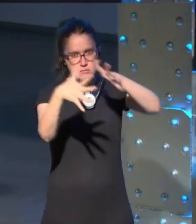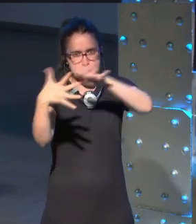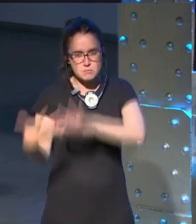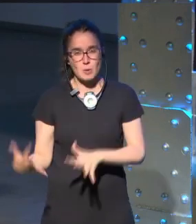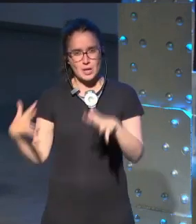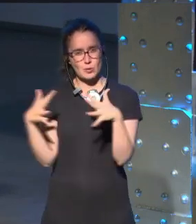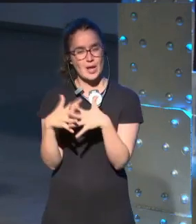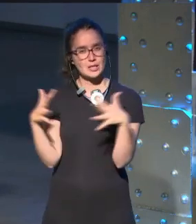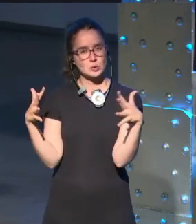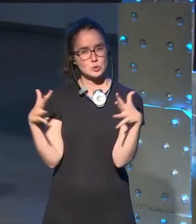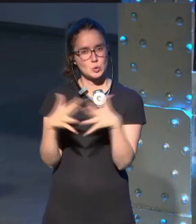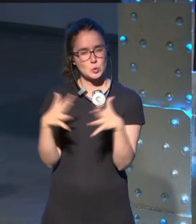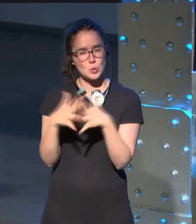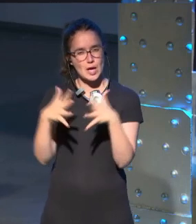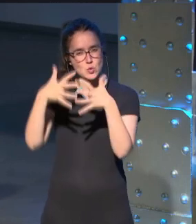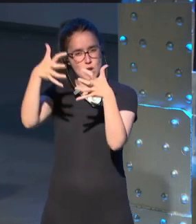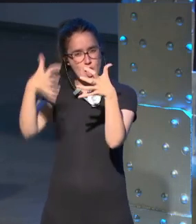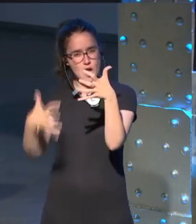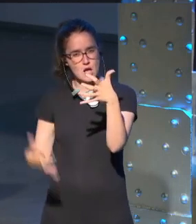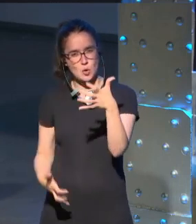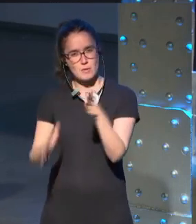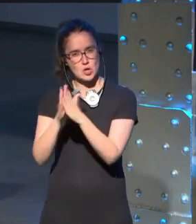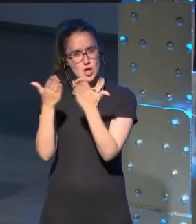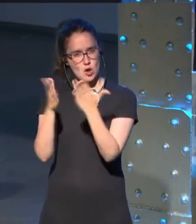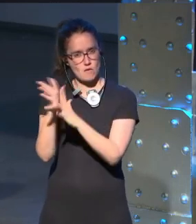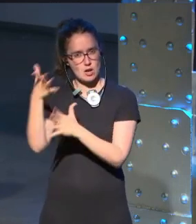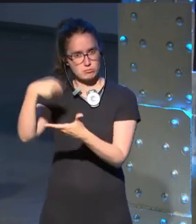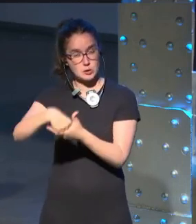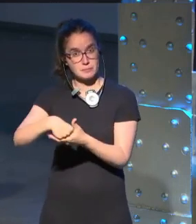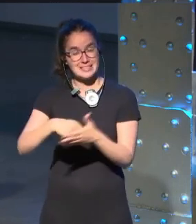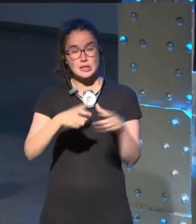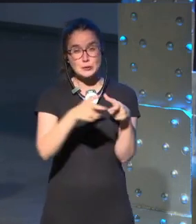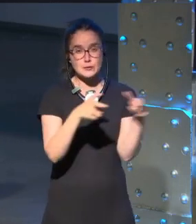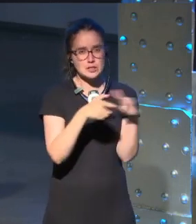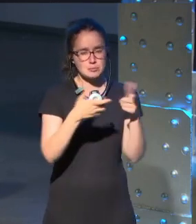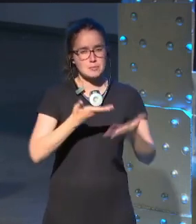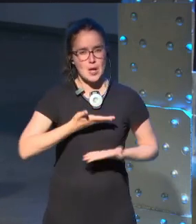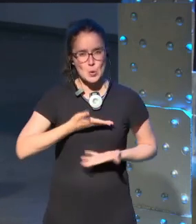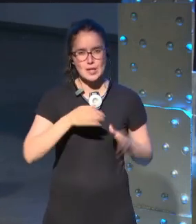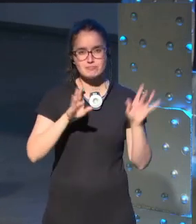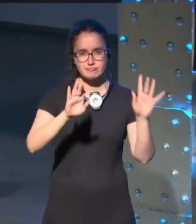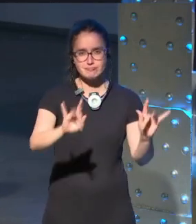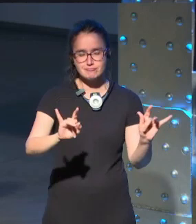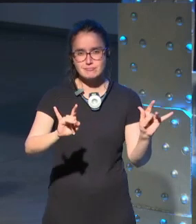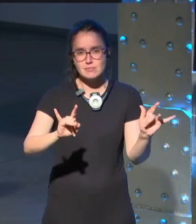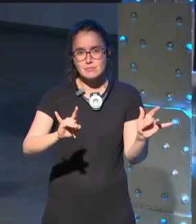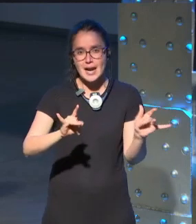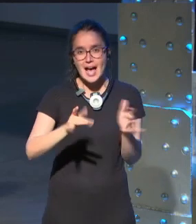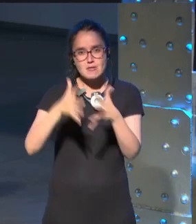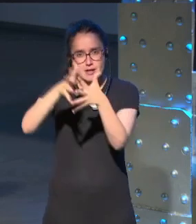So the index cards help in my the plot organization. So I don't have something happening